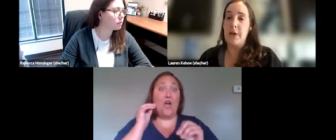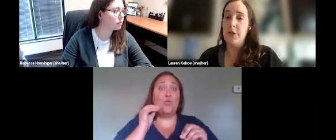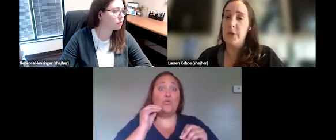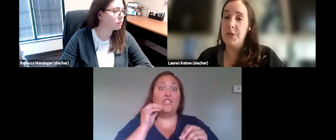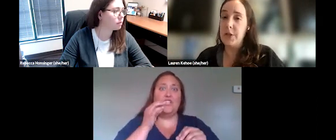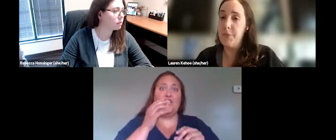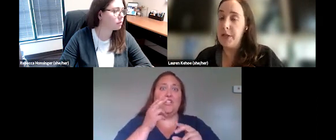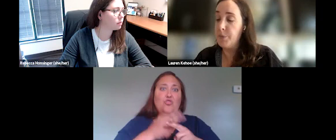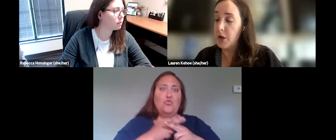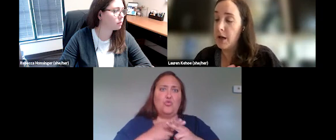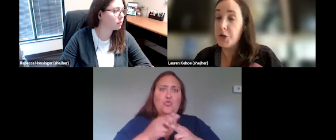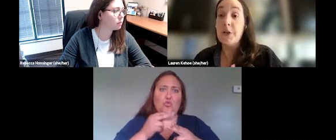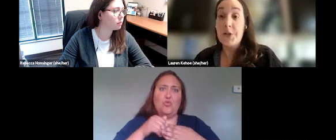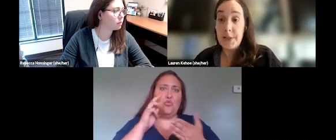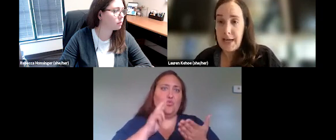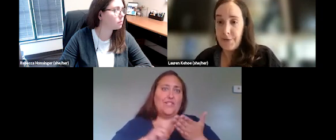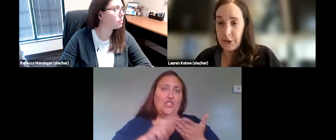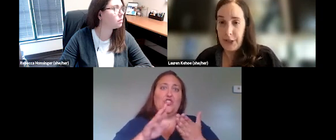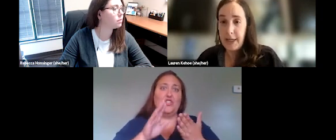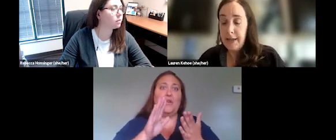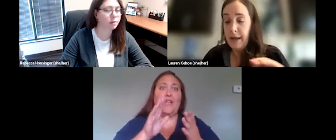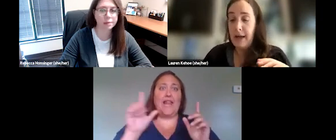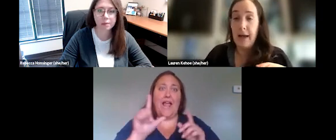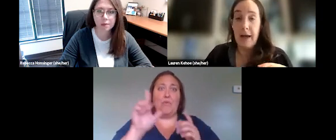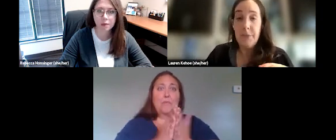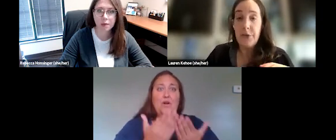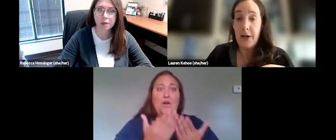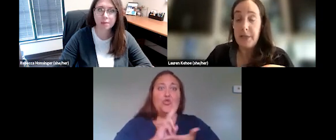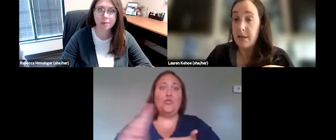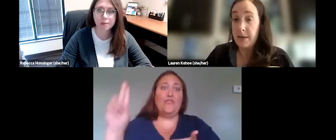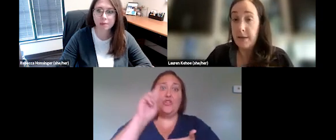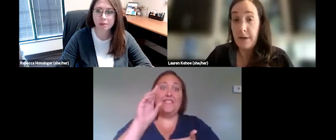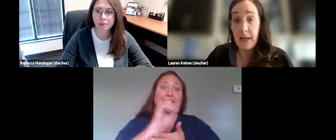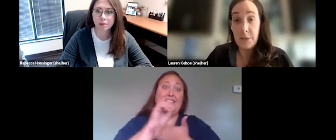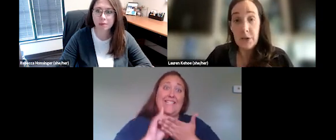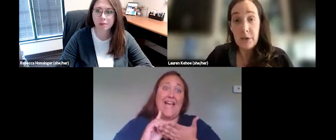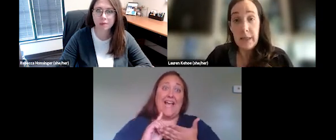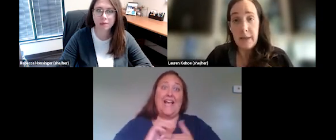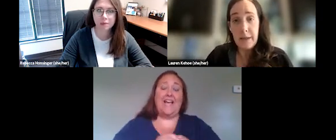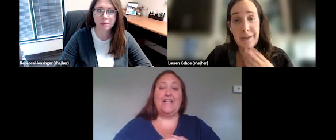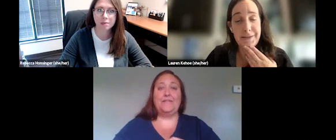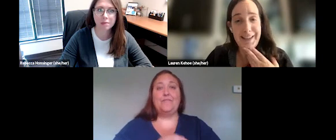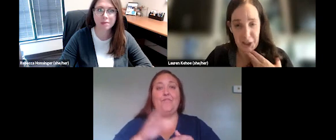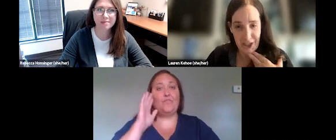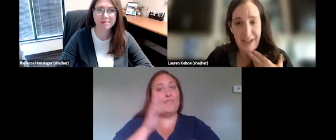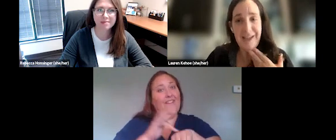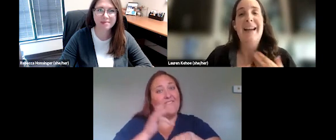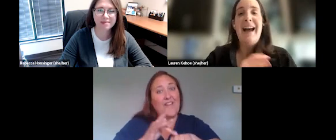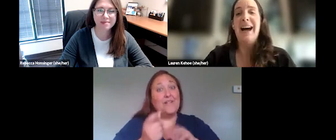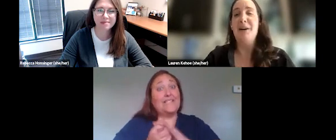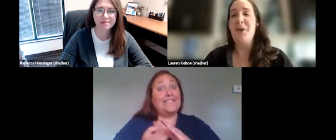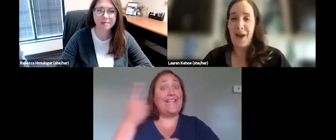Association of College and Research Libraries book on universal design for learning. So that'll be available in the next